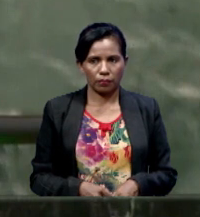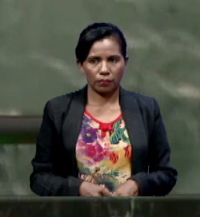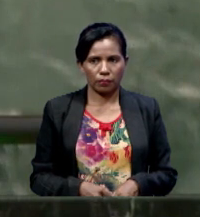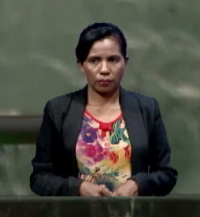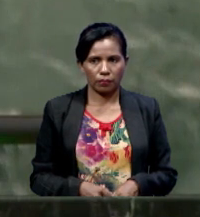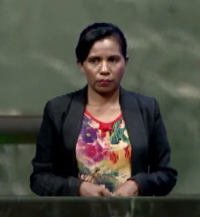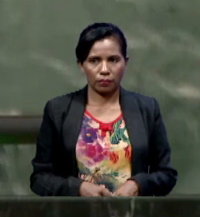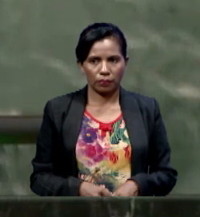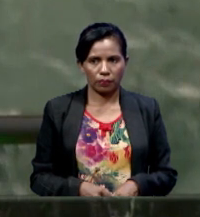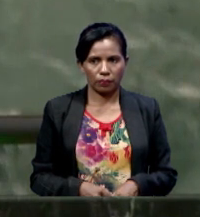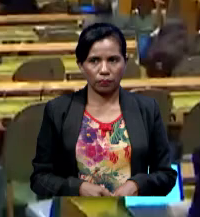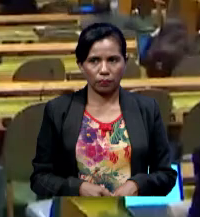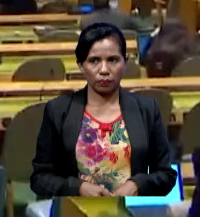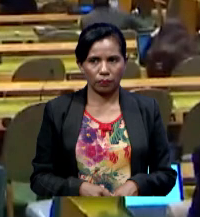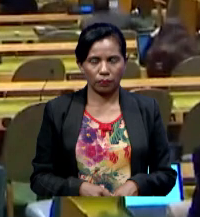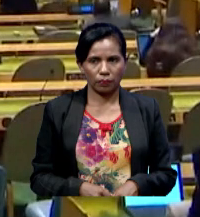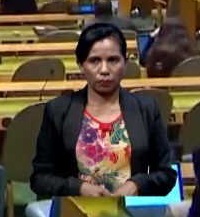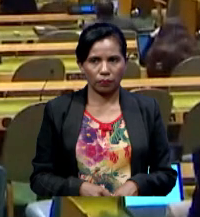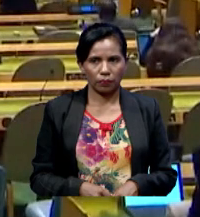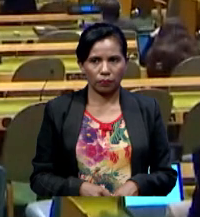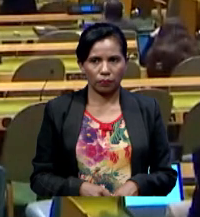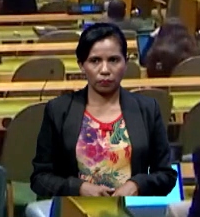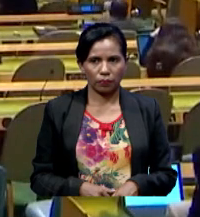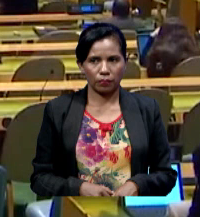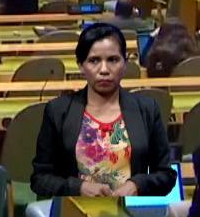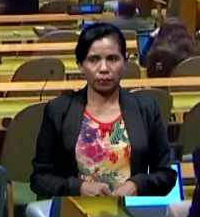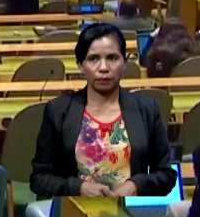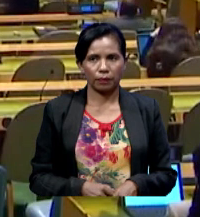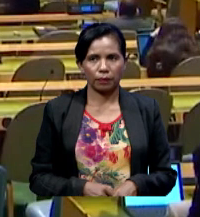receiving, accepting Timor-Leste to become the 11th member.